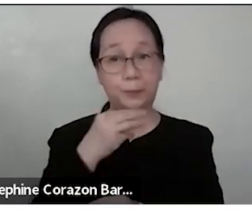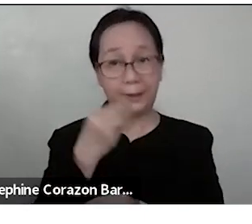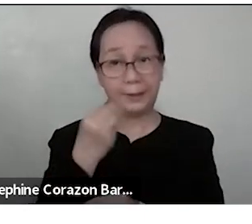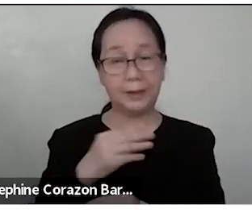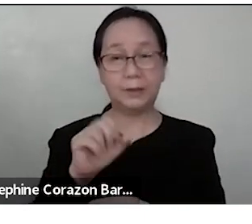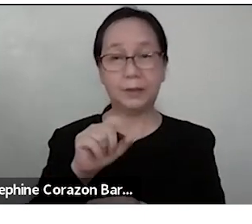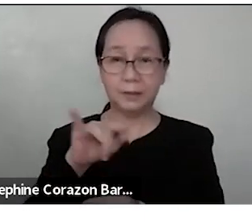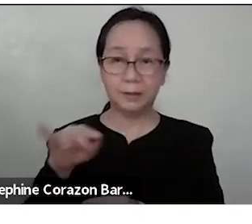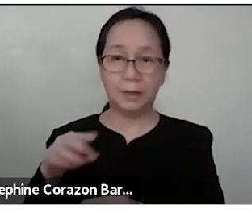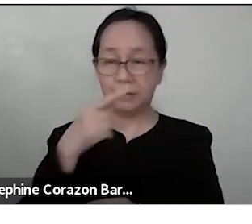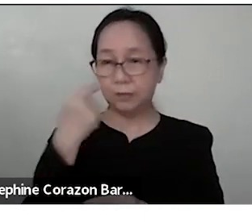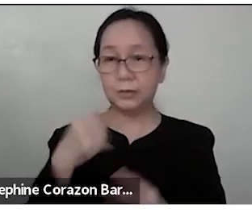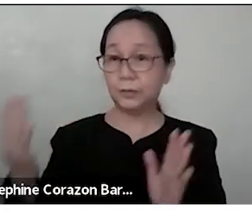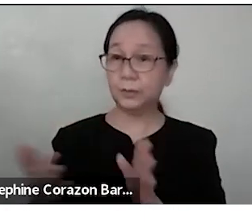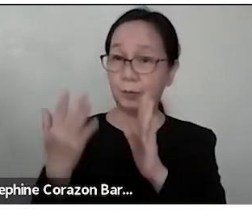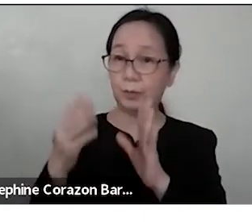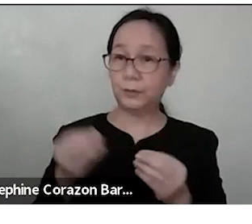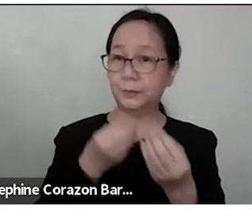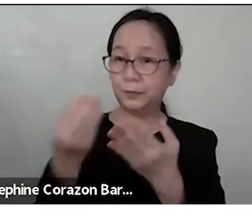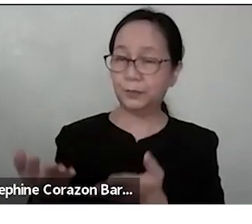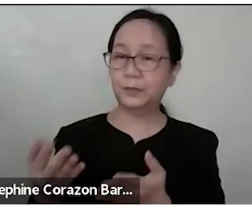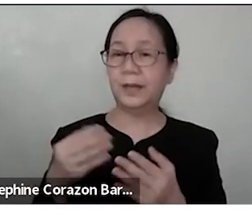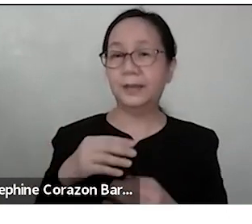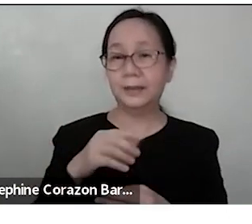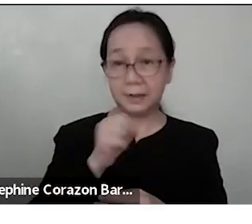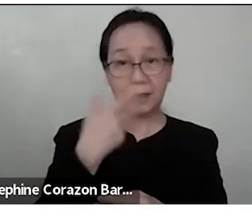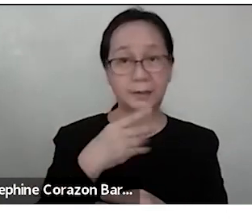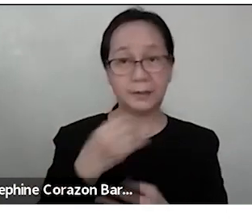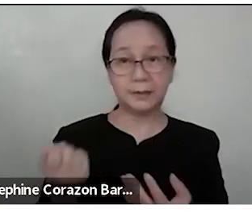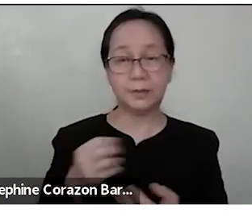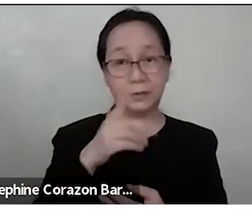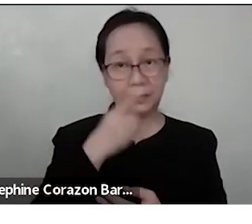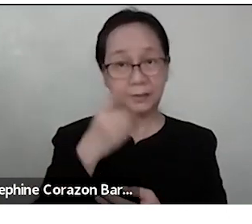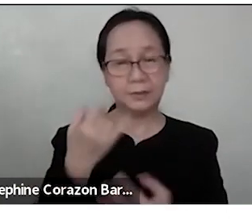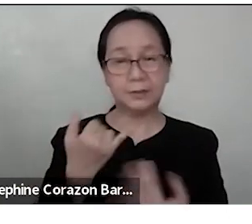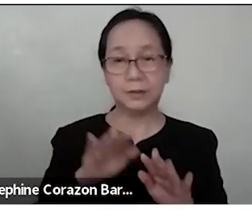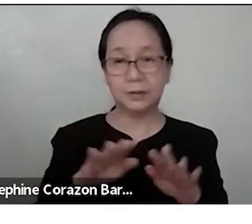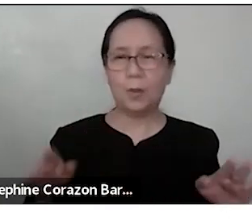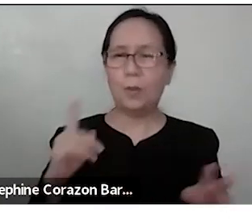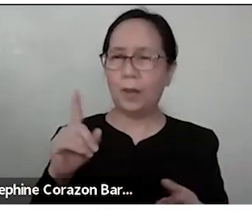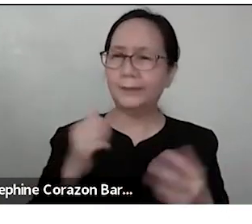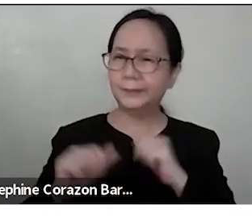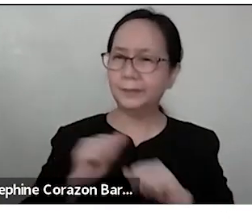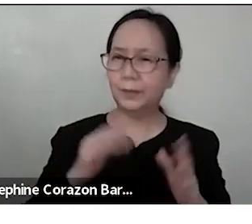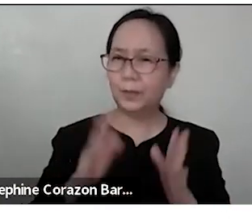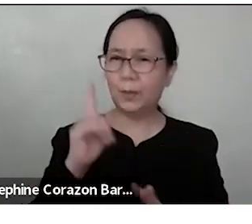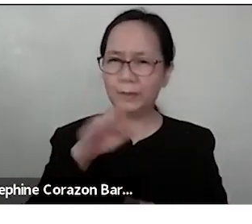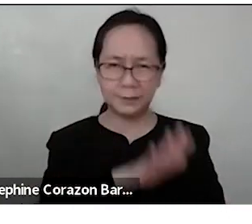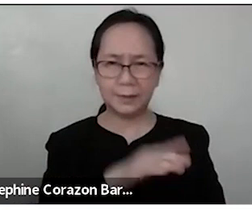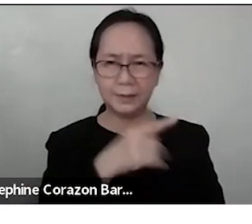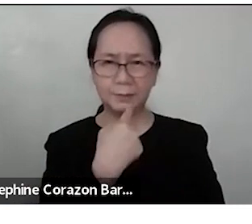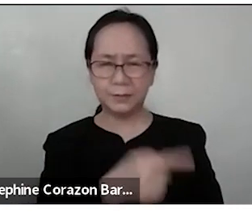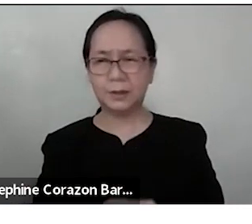during face-to-face meetings, we provide snacks or lunch or dinner to the children. In one of our activities, I remember one child commenting on the chat,